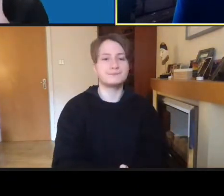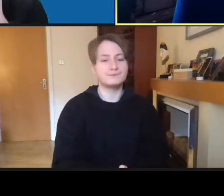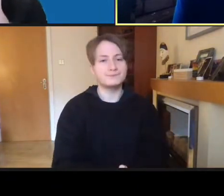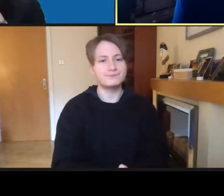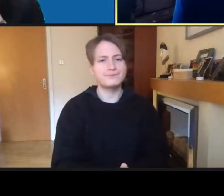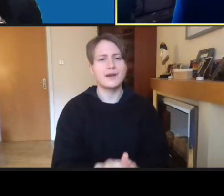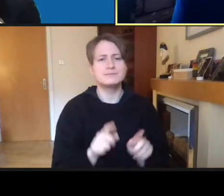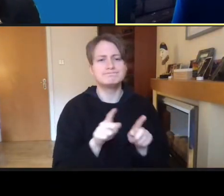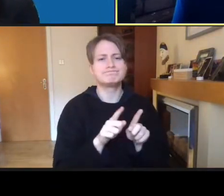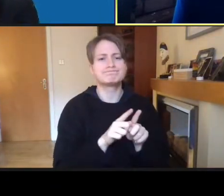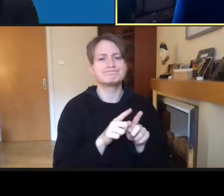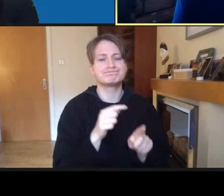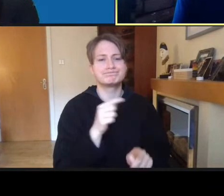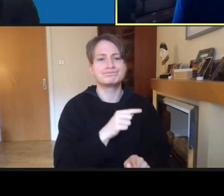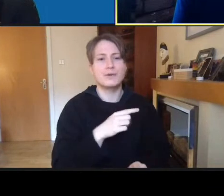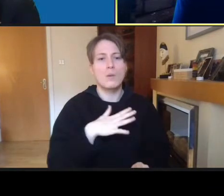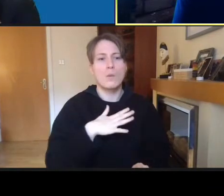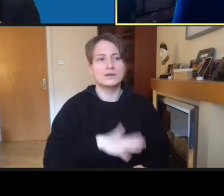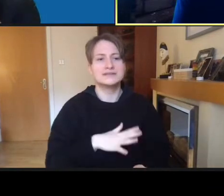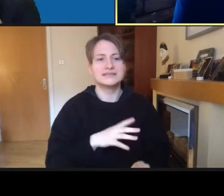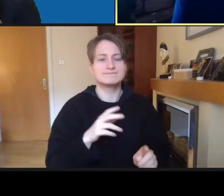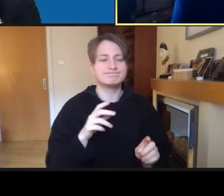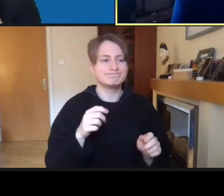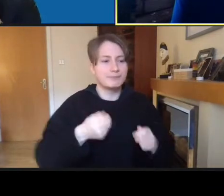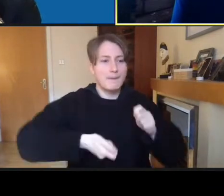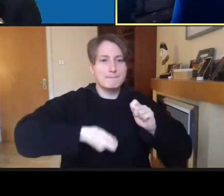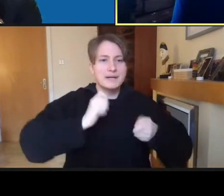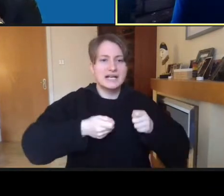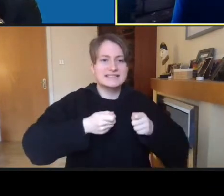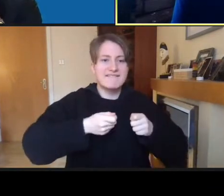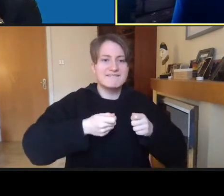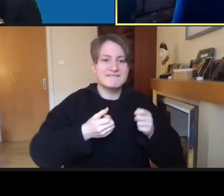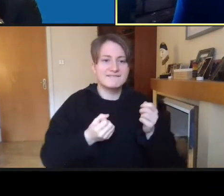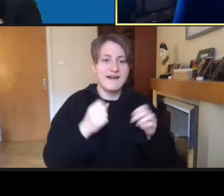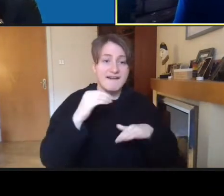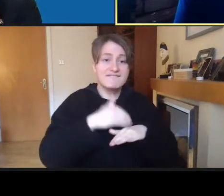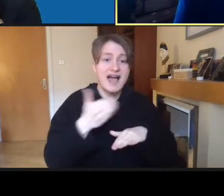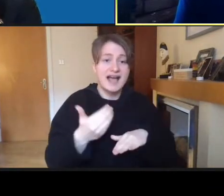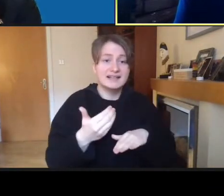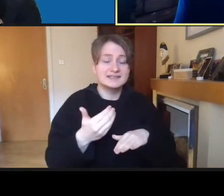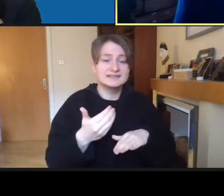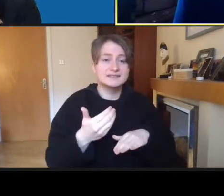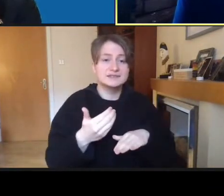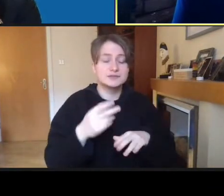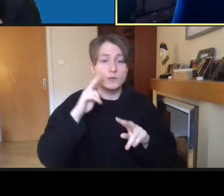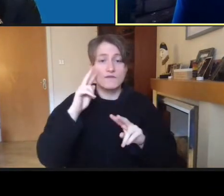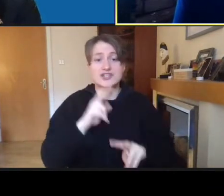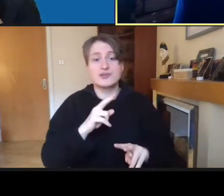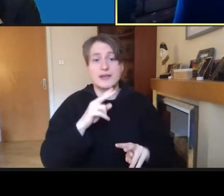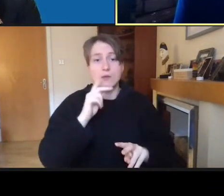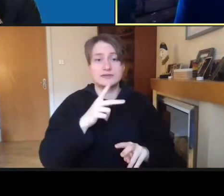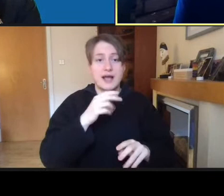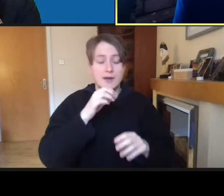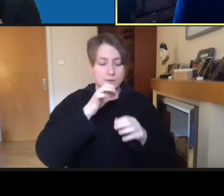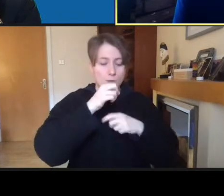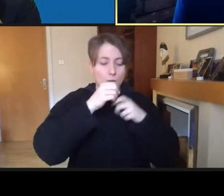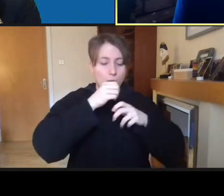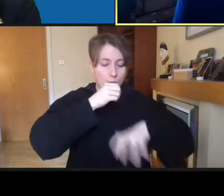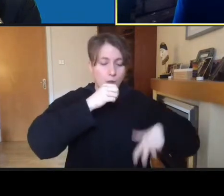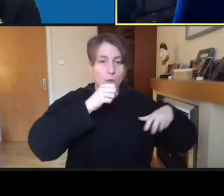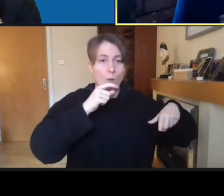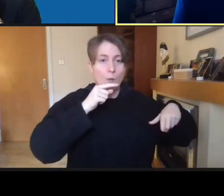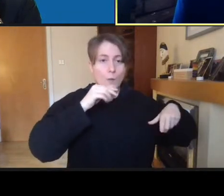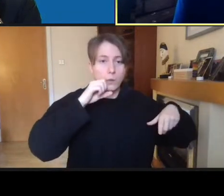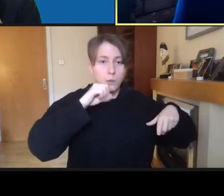a percussive effect by this literally is blowing through the instrument, through the mouthpiece. It gives a